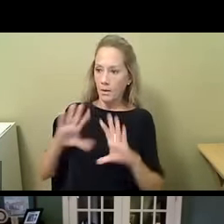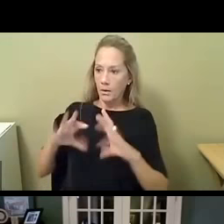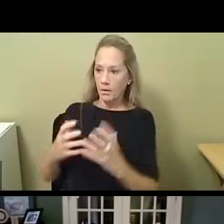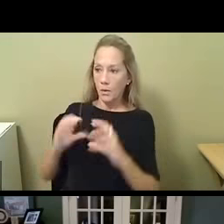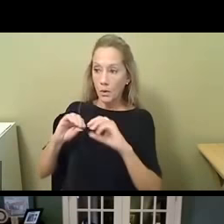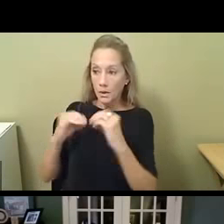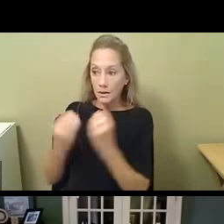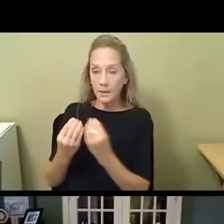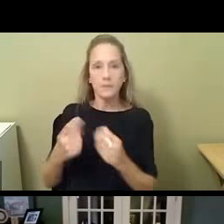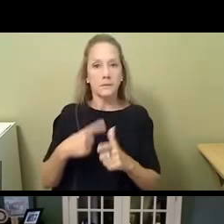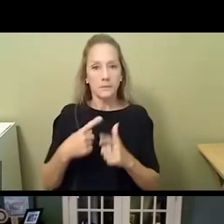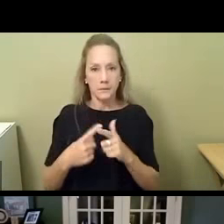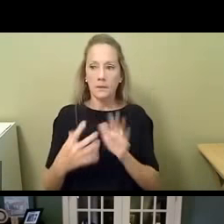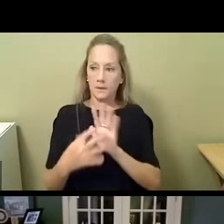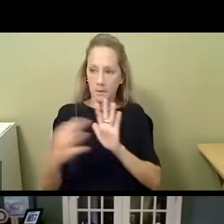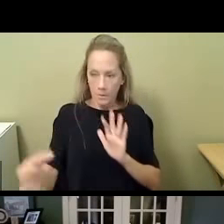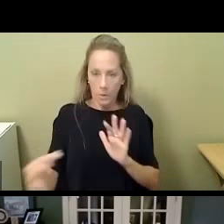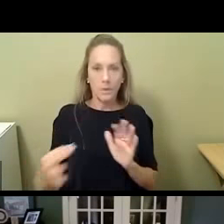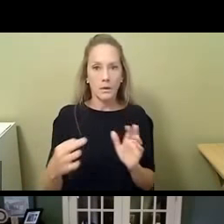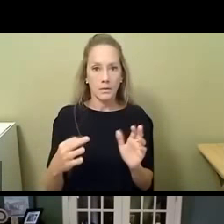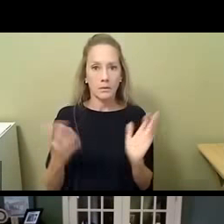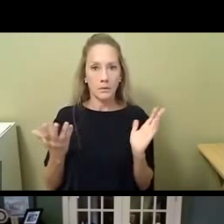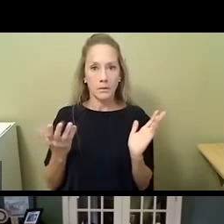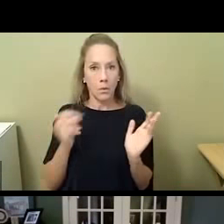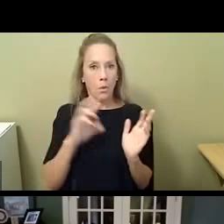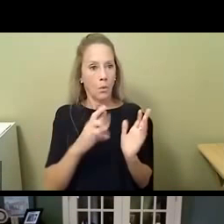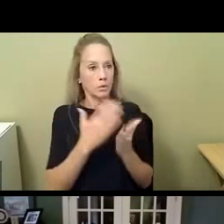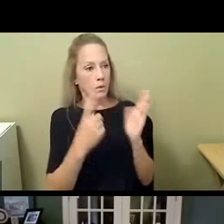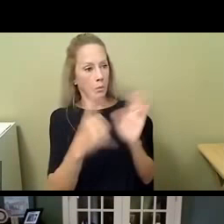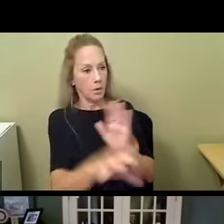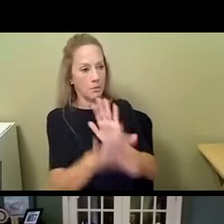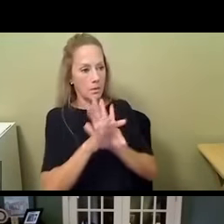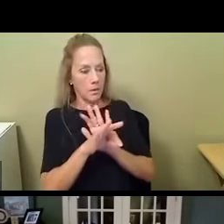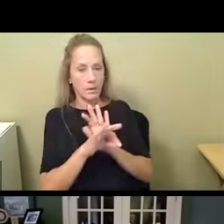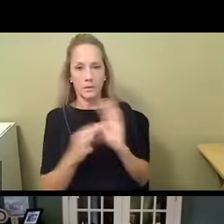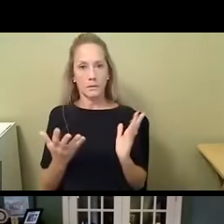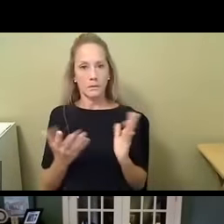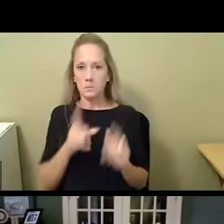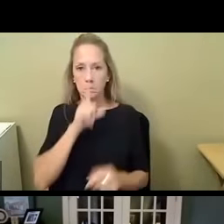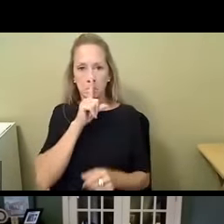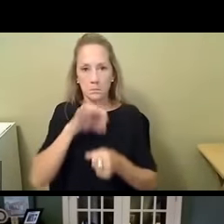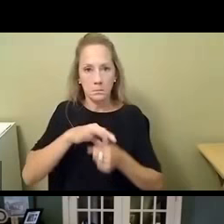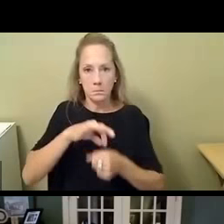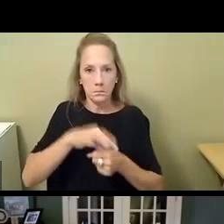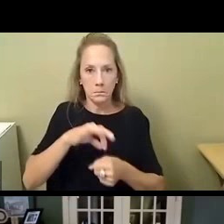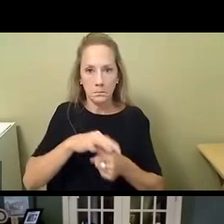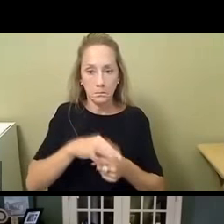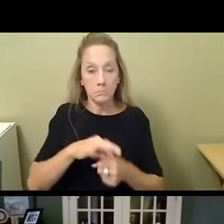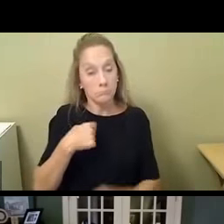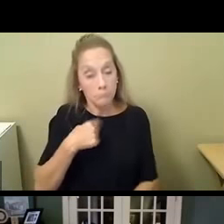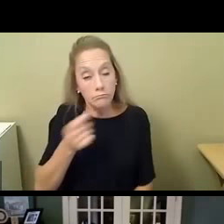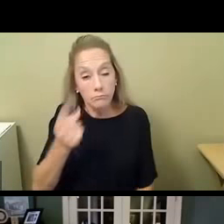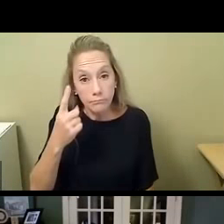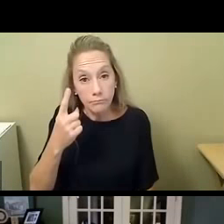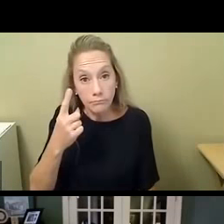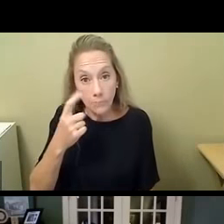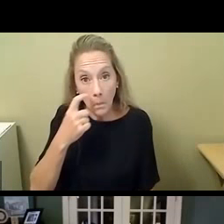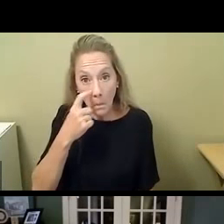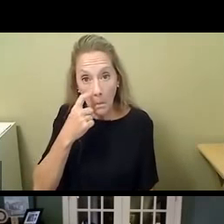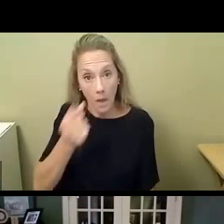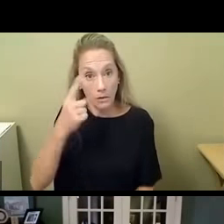and then appointed, or they're appointed by someone. I understand, but in